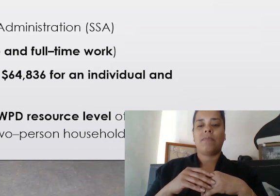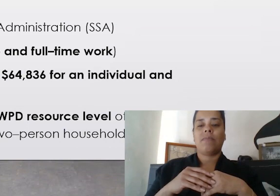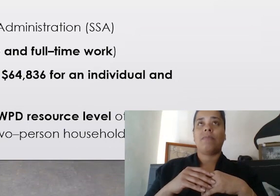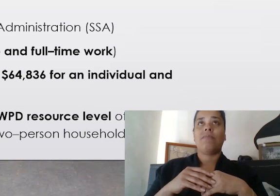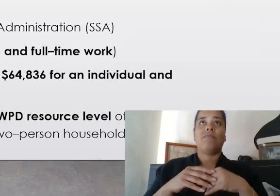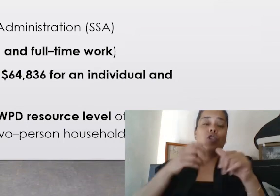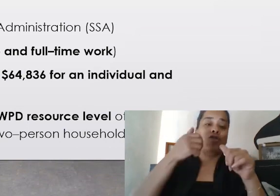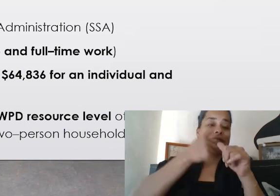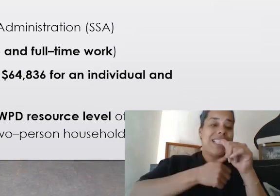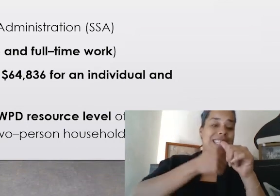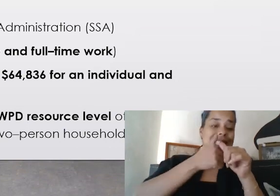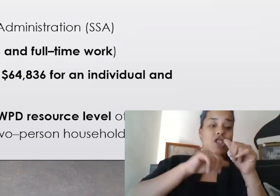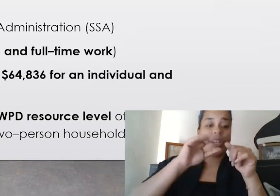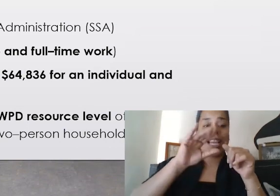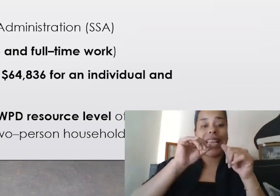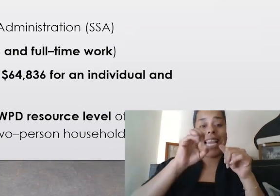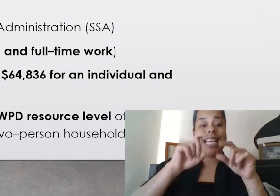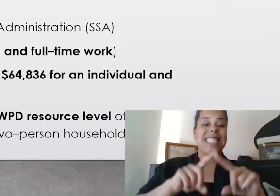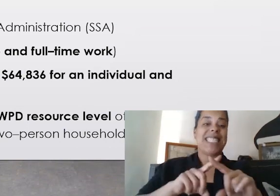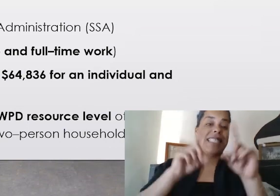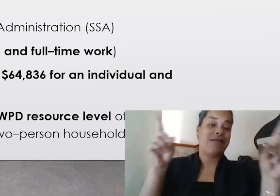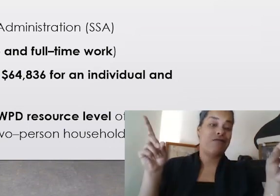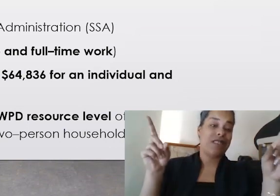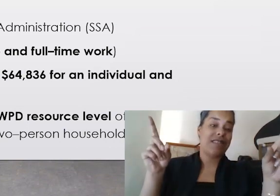case is different depending upon